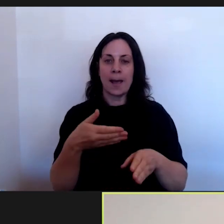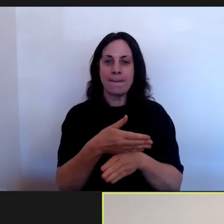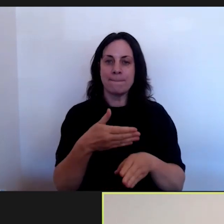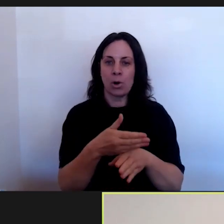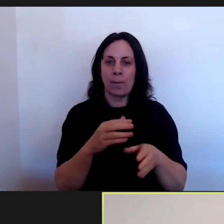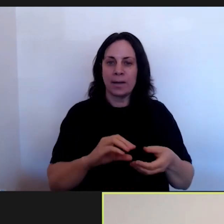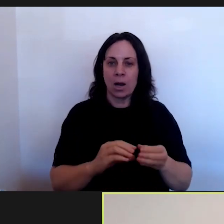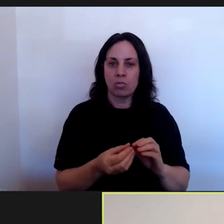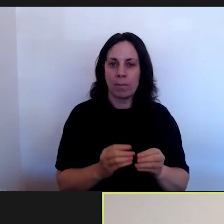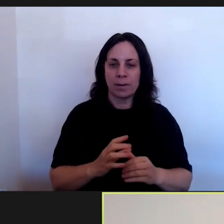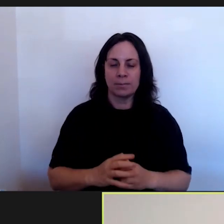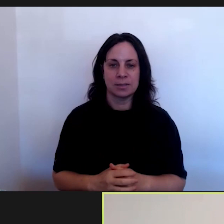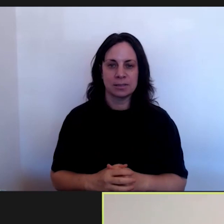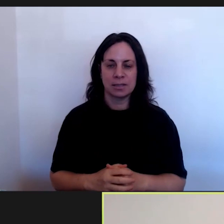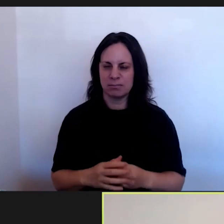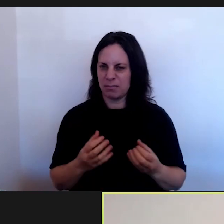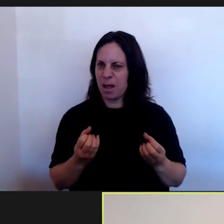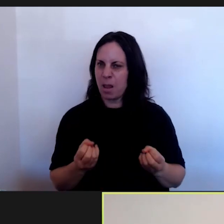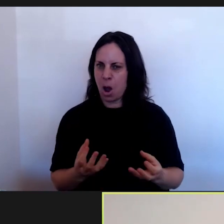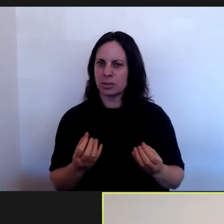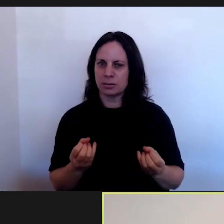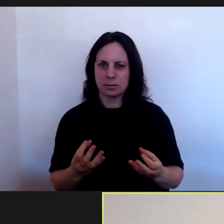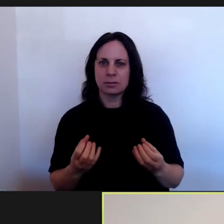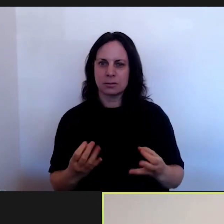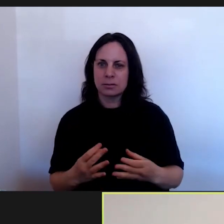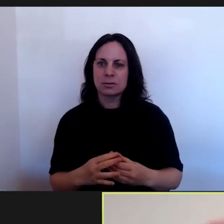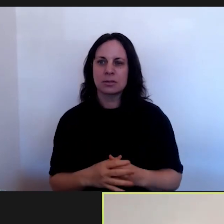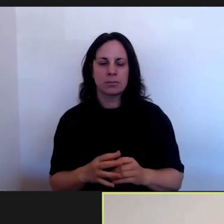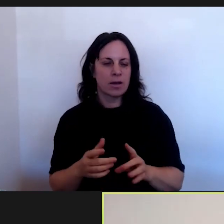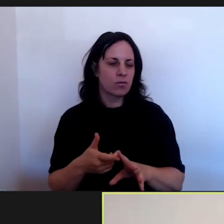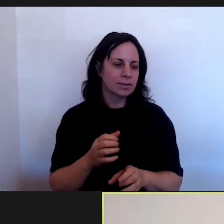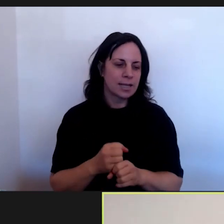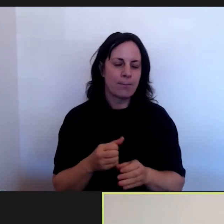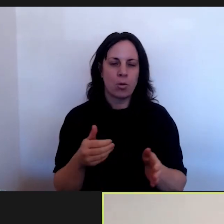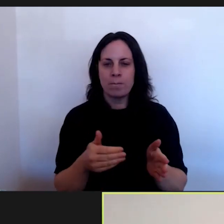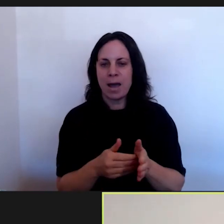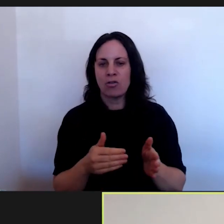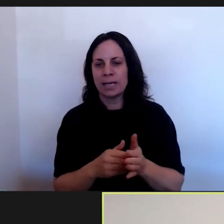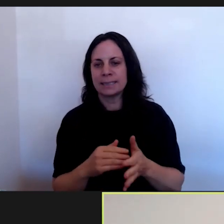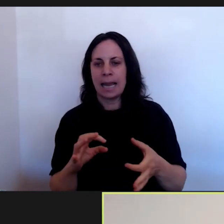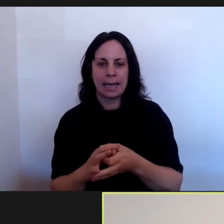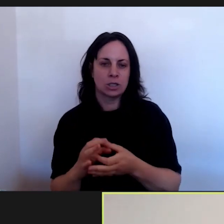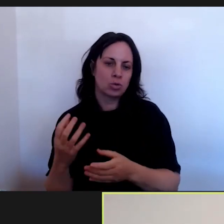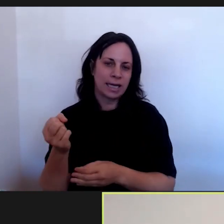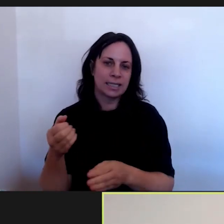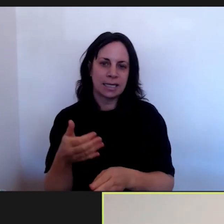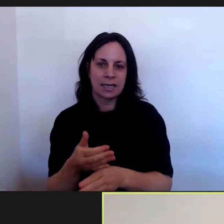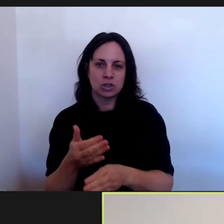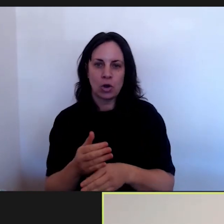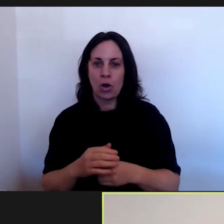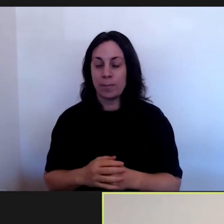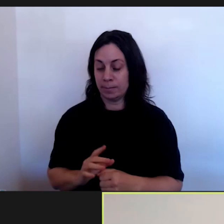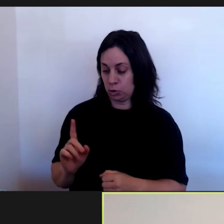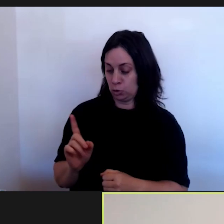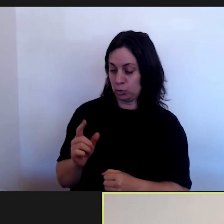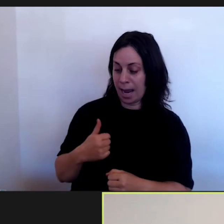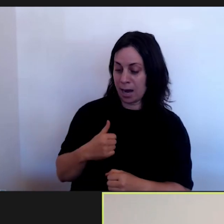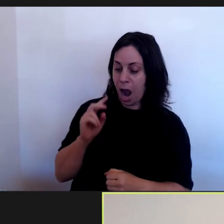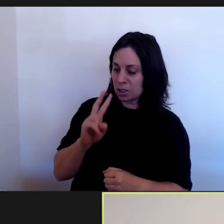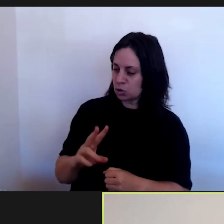like so much research. Oh, what's the employment barriers for this? Just today I saw a request for